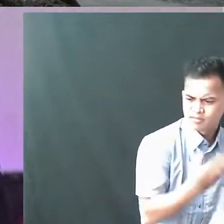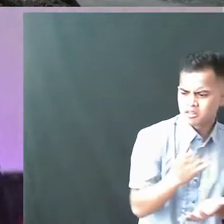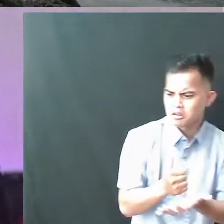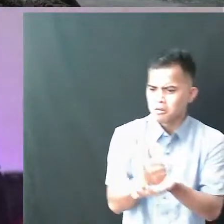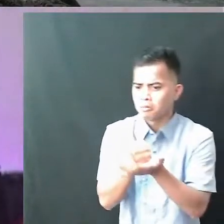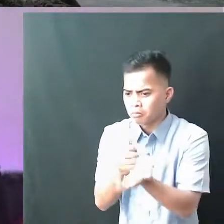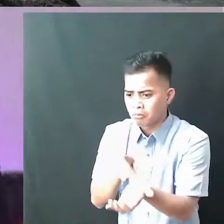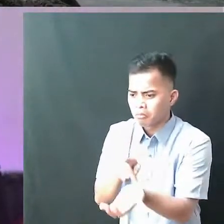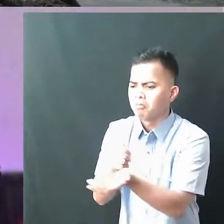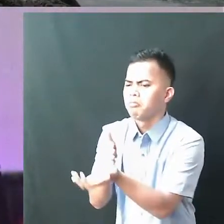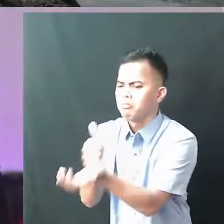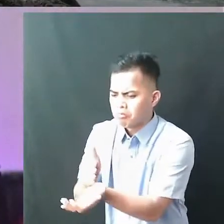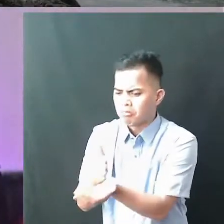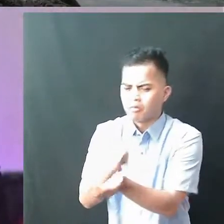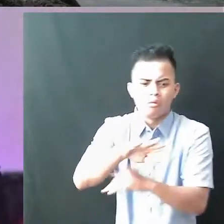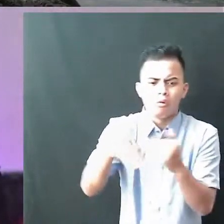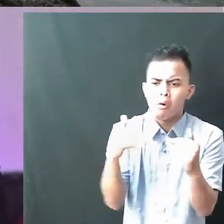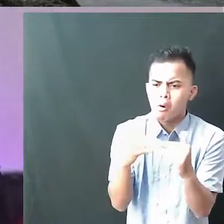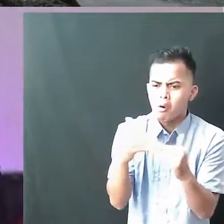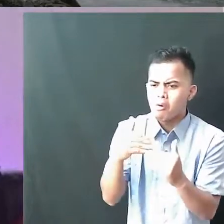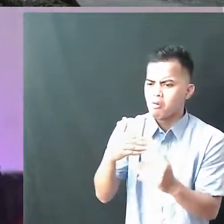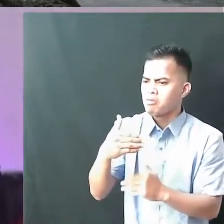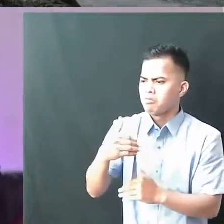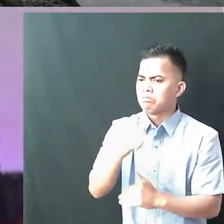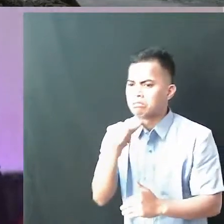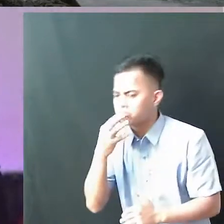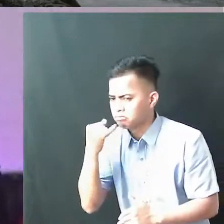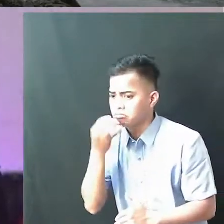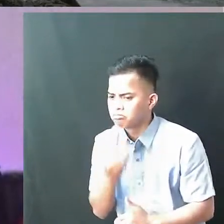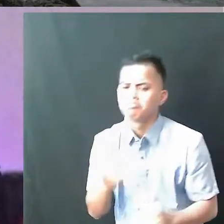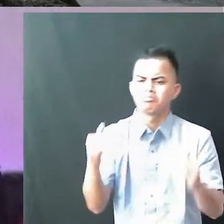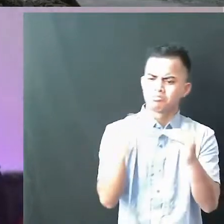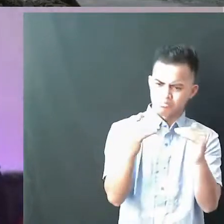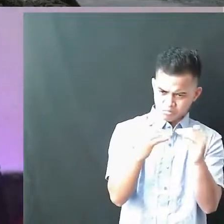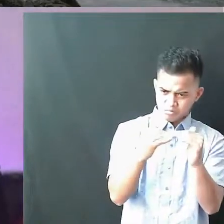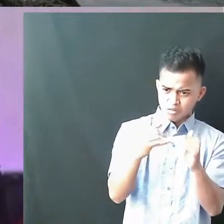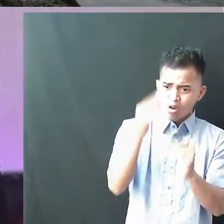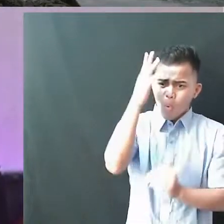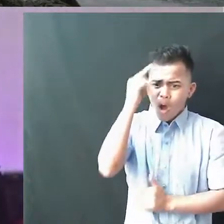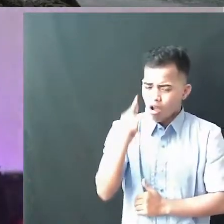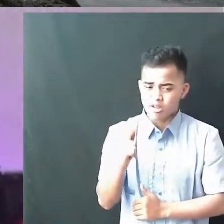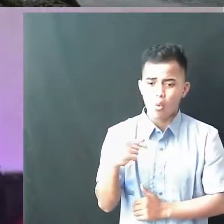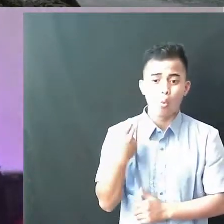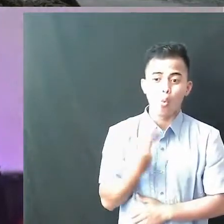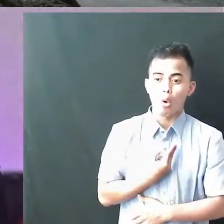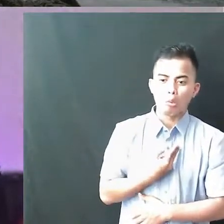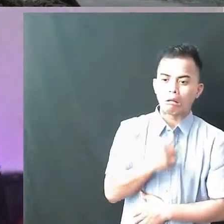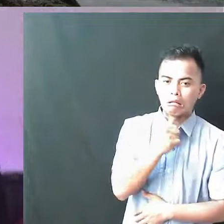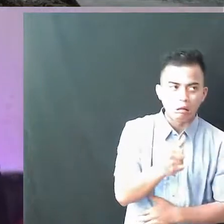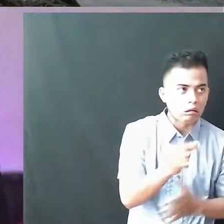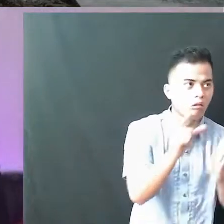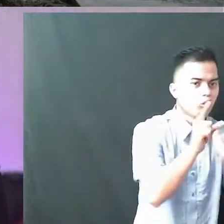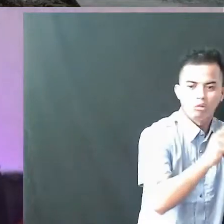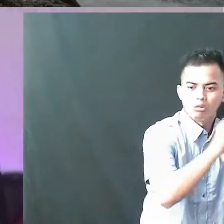without the law, being not without law to God, but under the law to Christ, that I